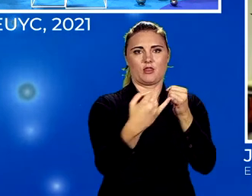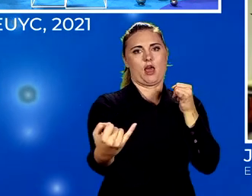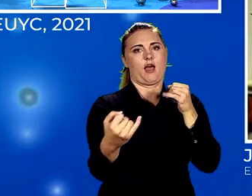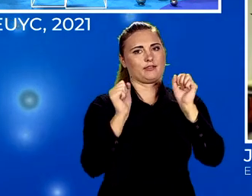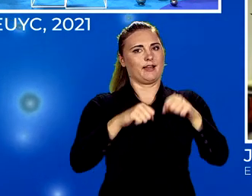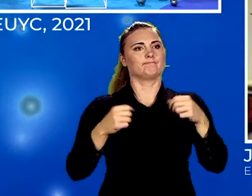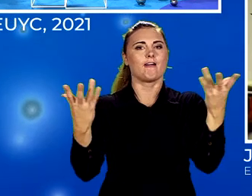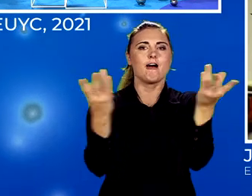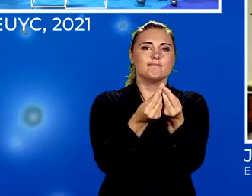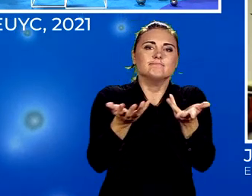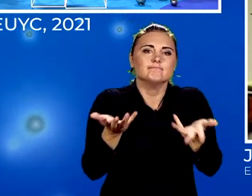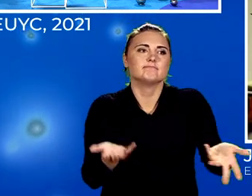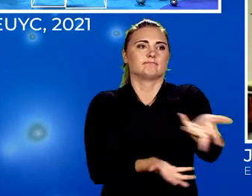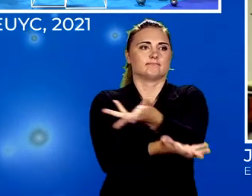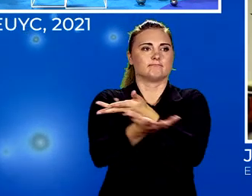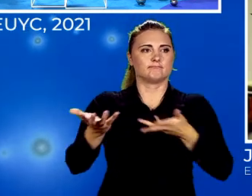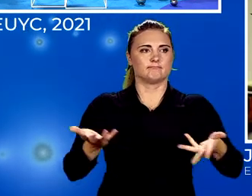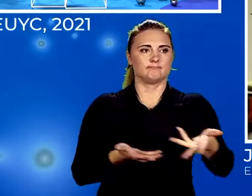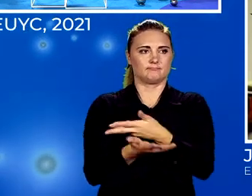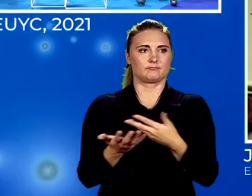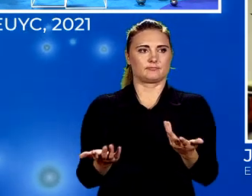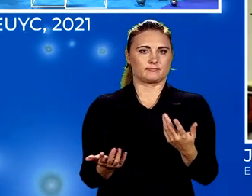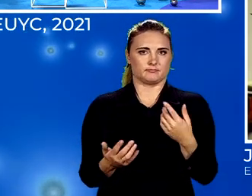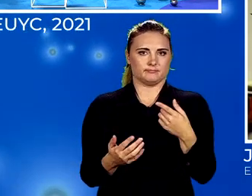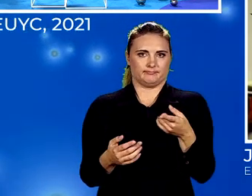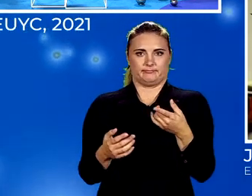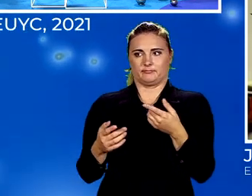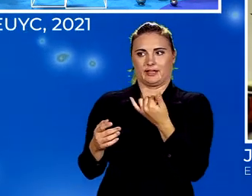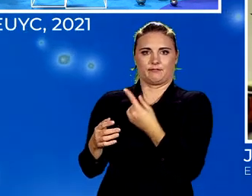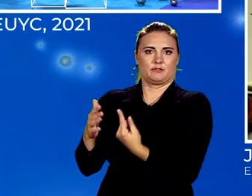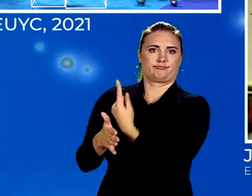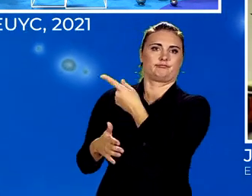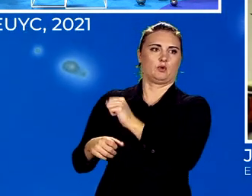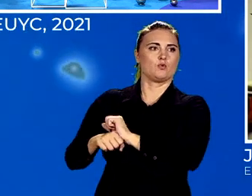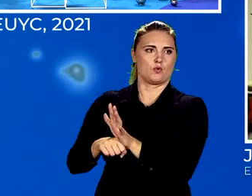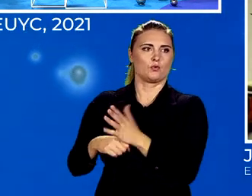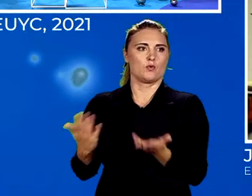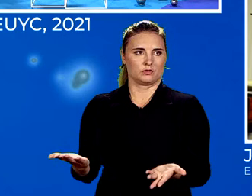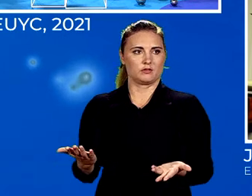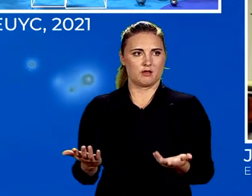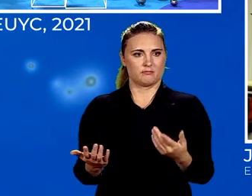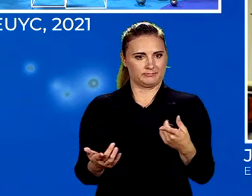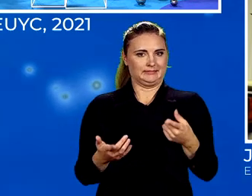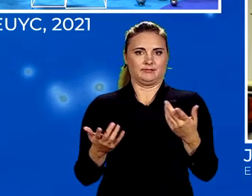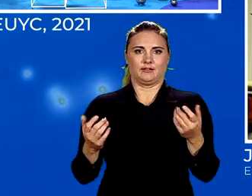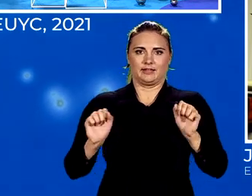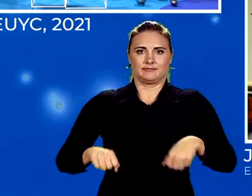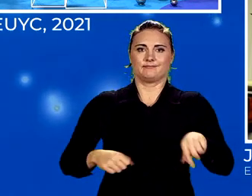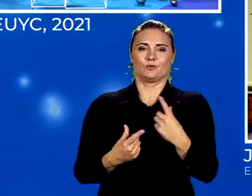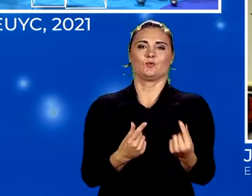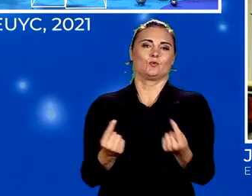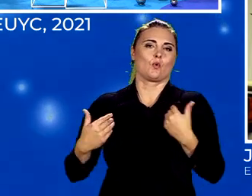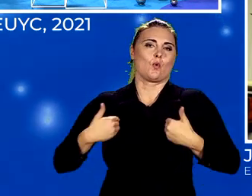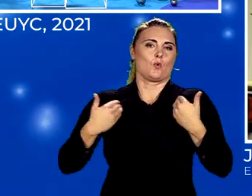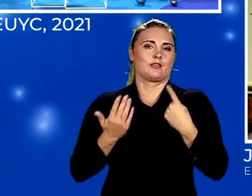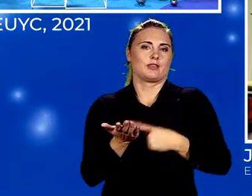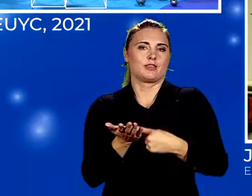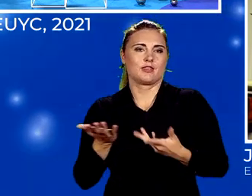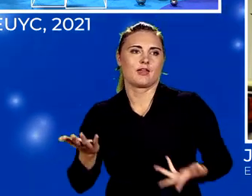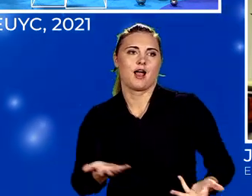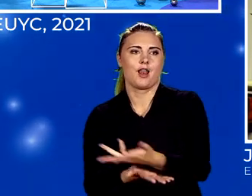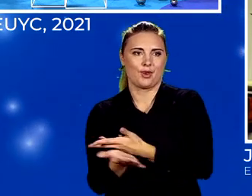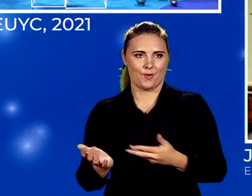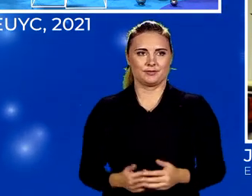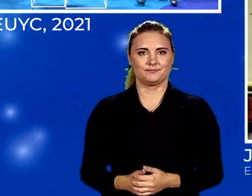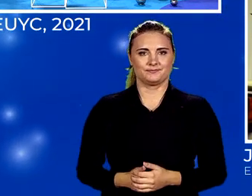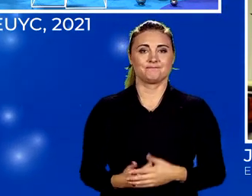like, for example, the EU Youth Dialogue. Thank you. Thank you very much, Christiana, for the presentation and then giving us these